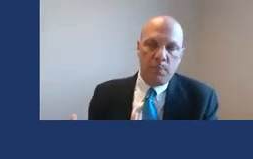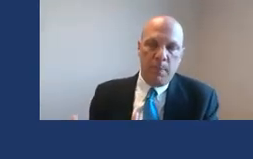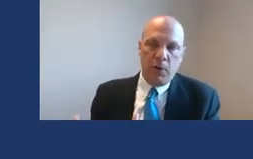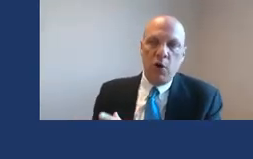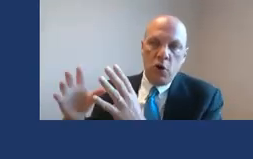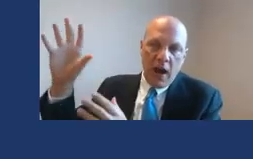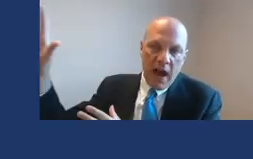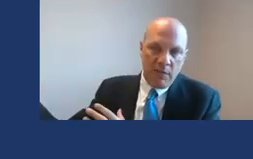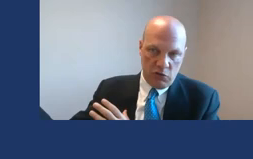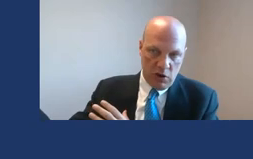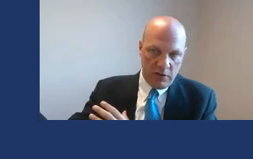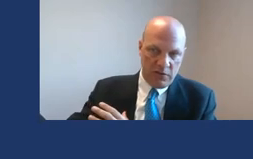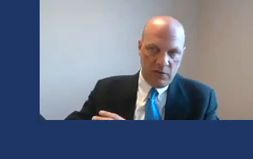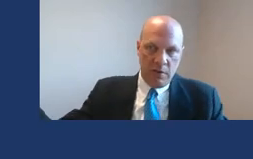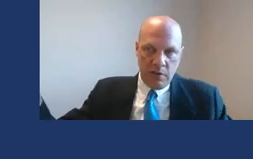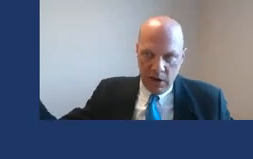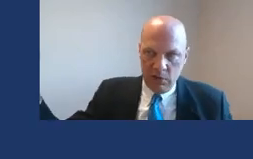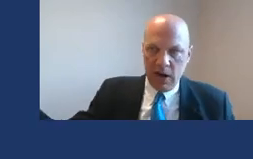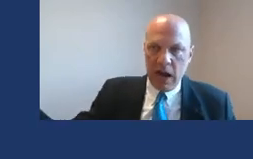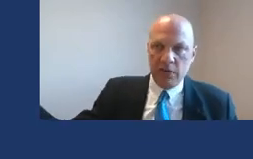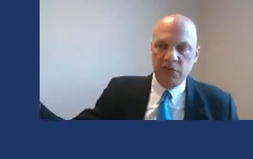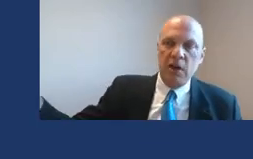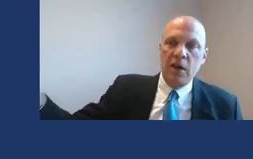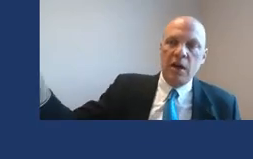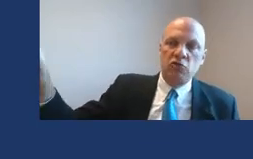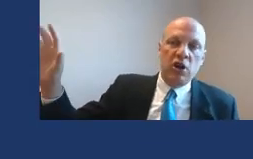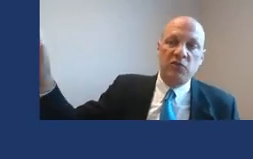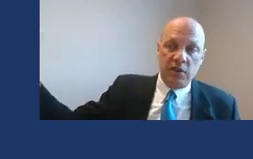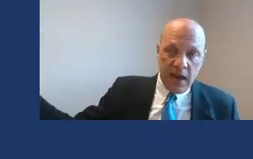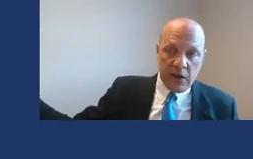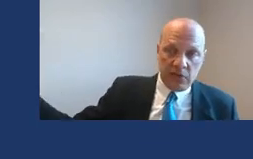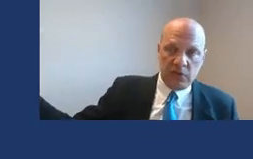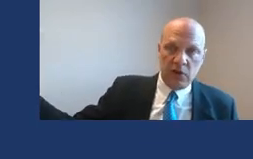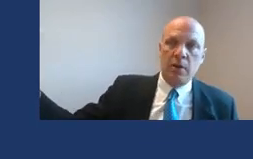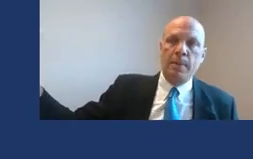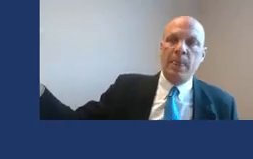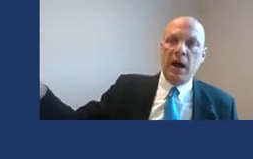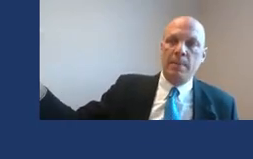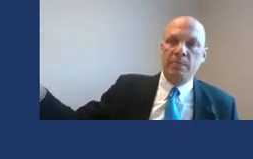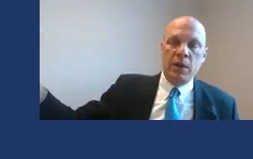also other people who have the drugs, they're in their house, just in case.